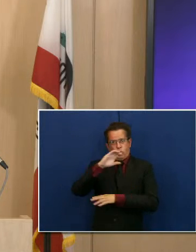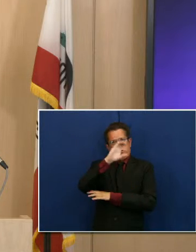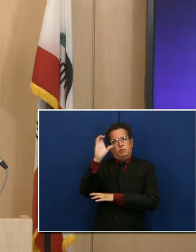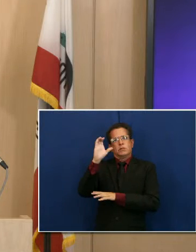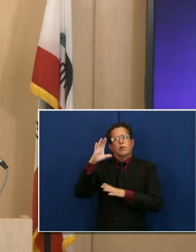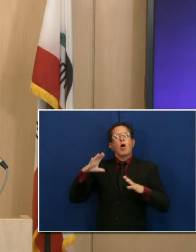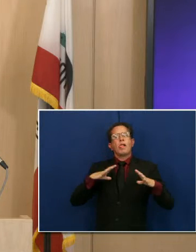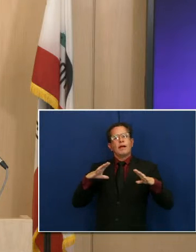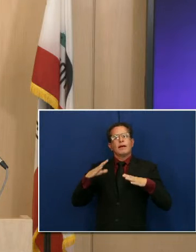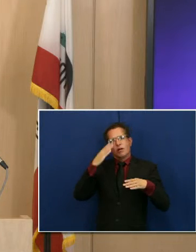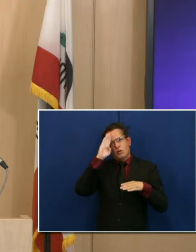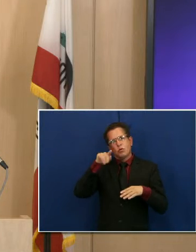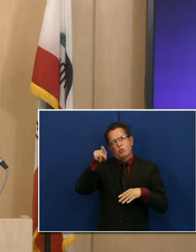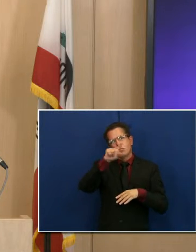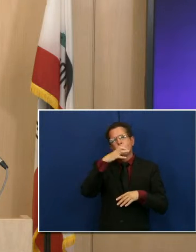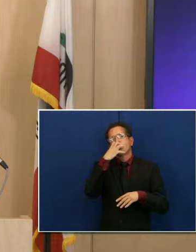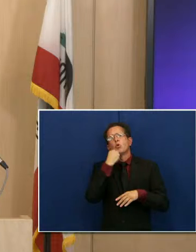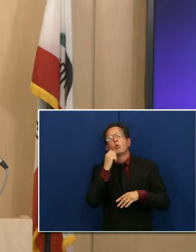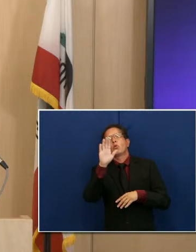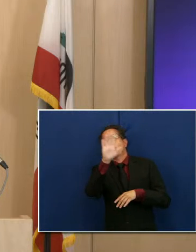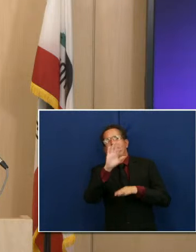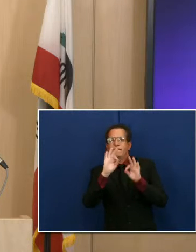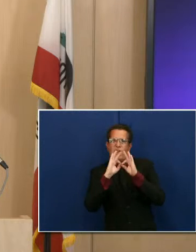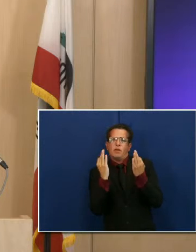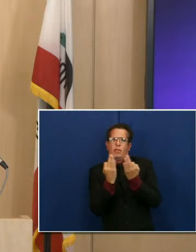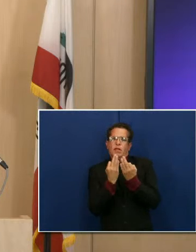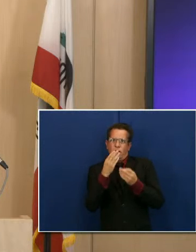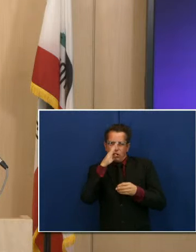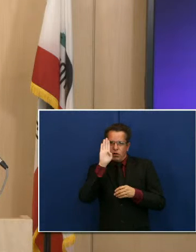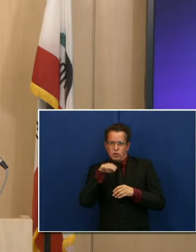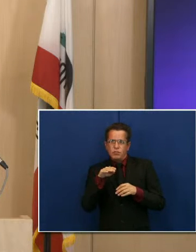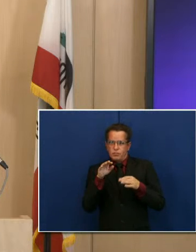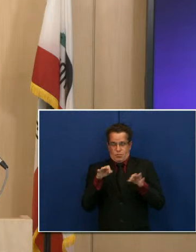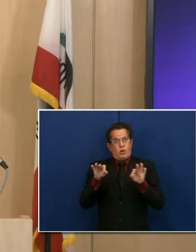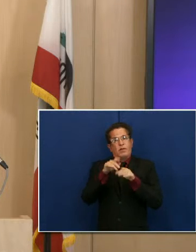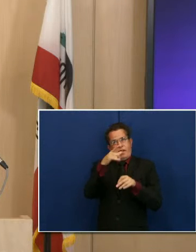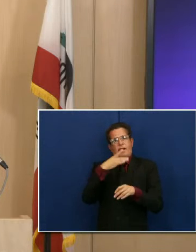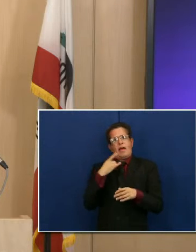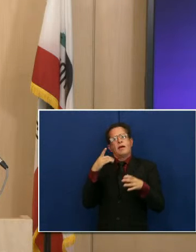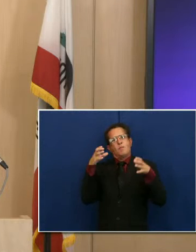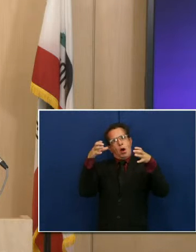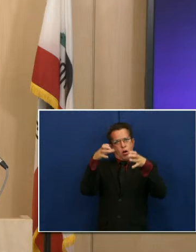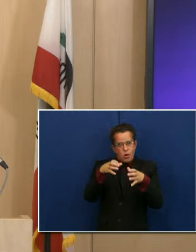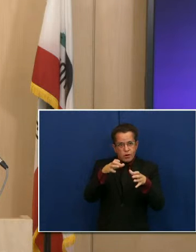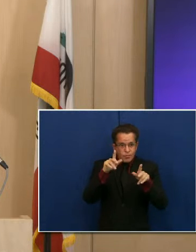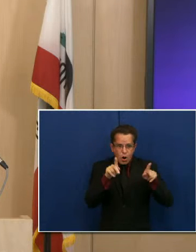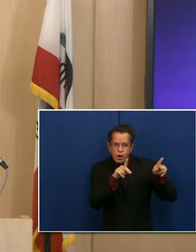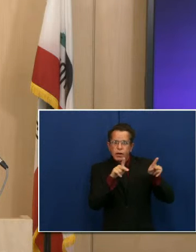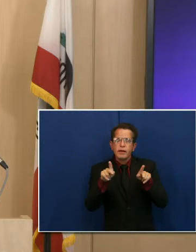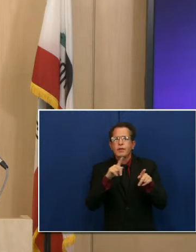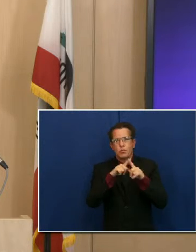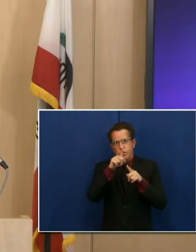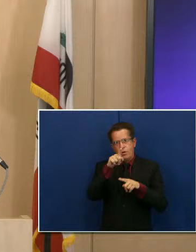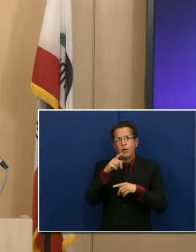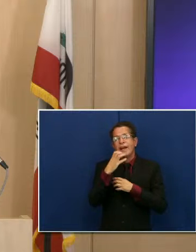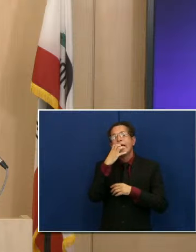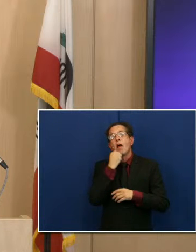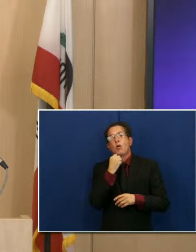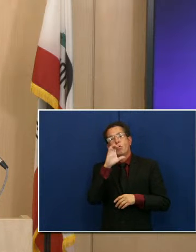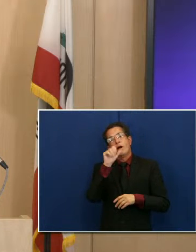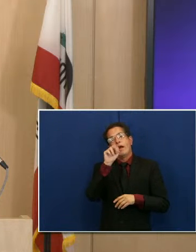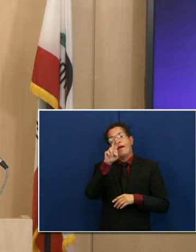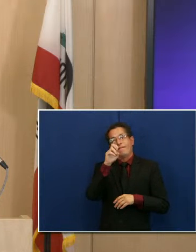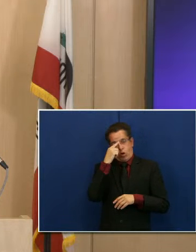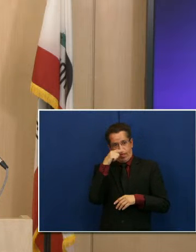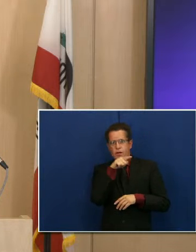family because you love them. At least the majority of them you gather with, you love. But you gather with them because you love them and you care and you enjoy